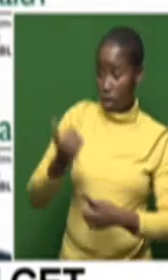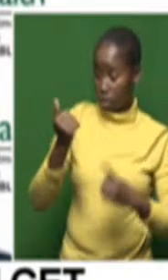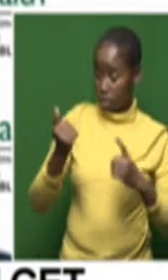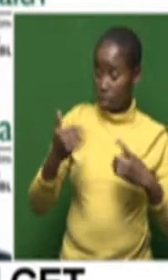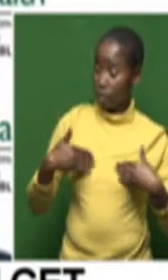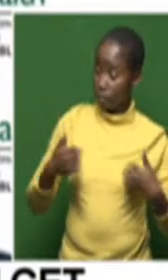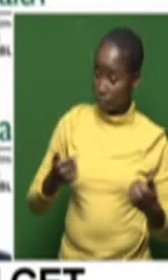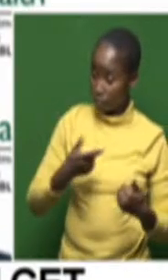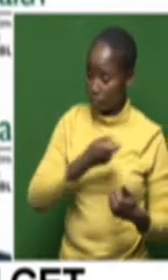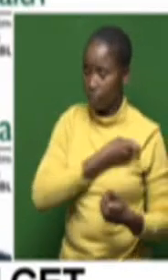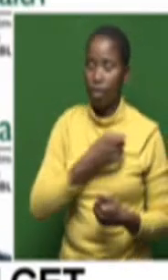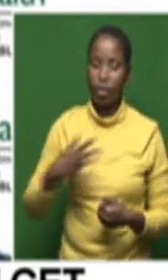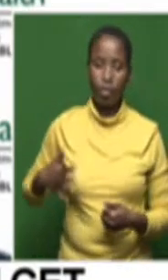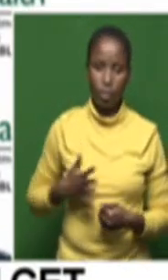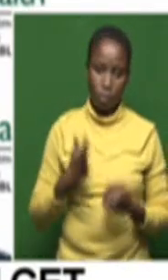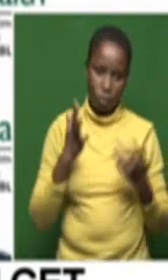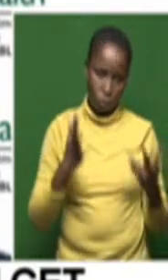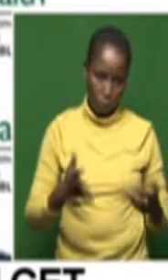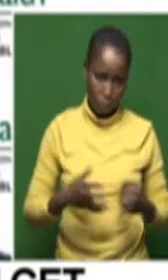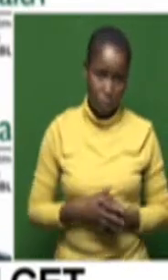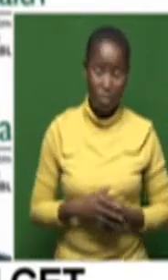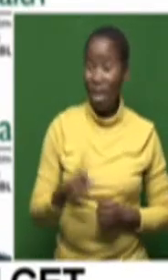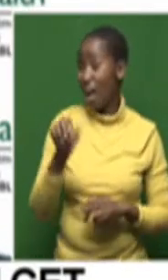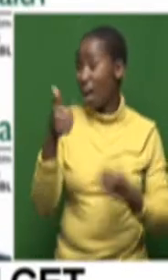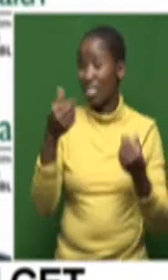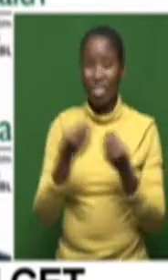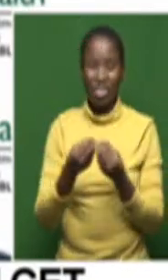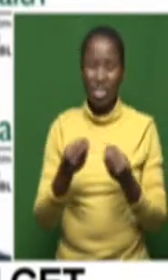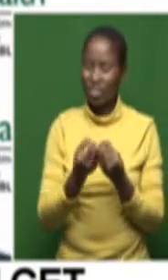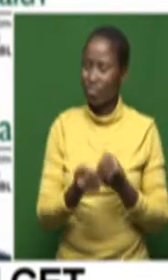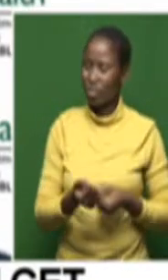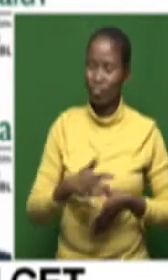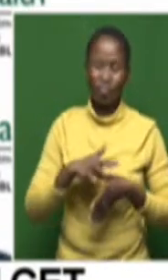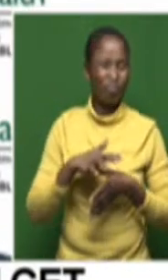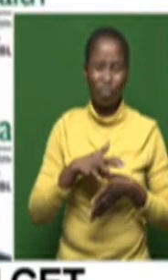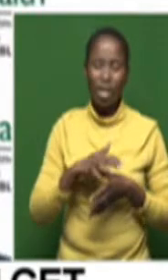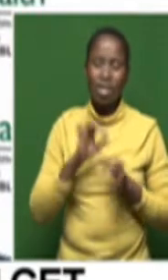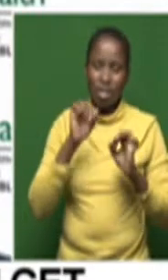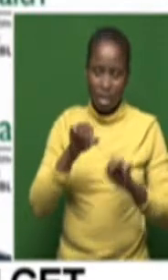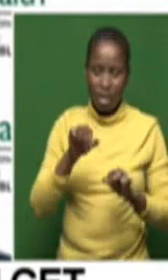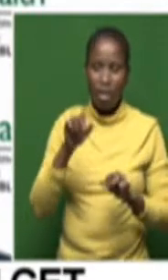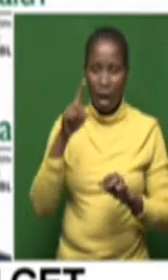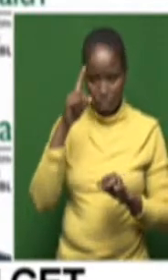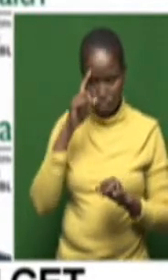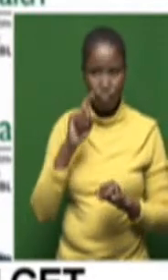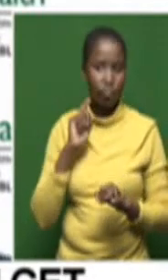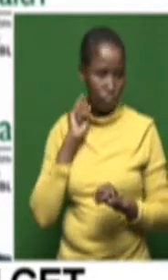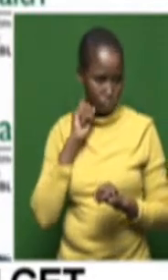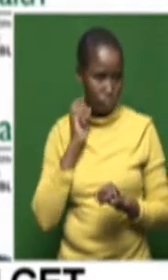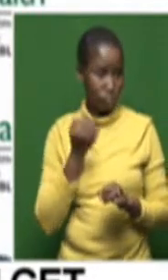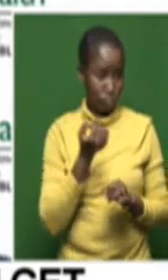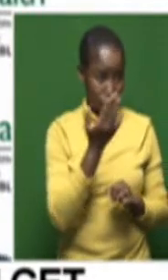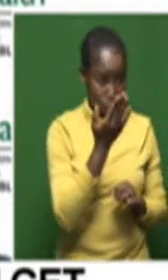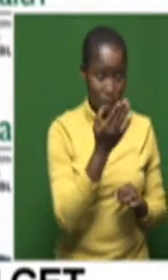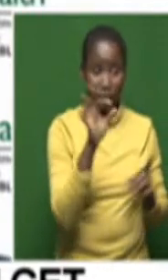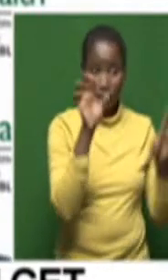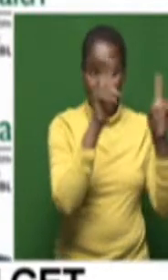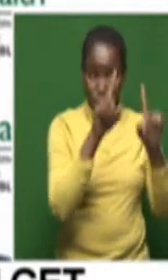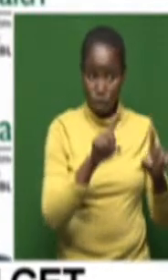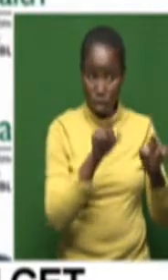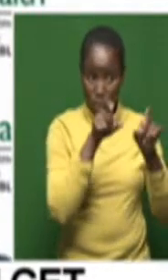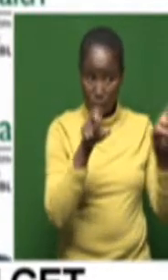coverage. So the other debates are not really our priority. We're considering them, we're referring them to our specialists, but these are